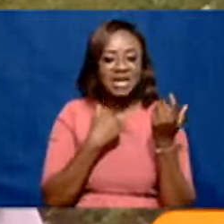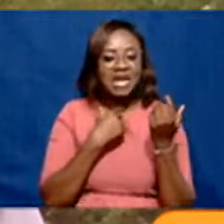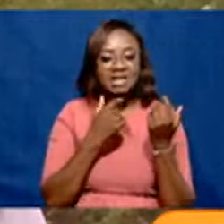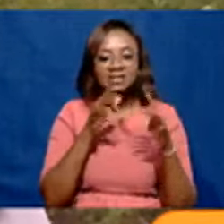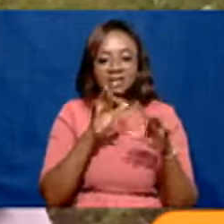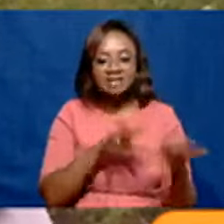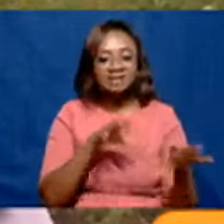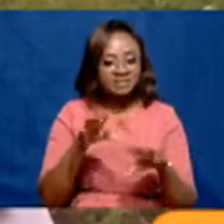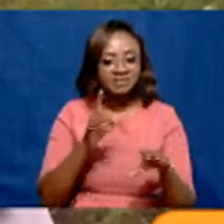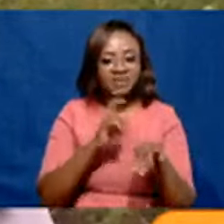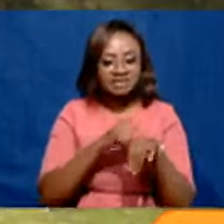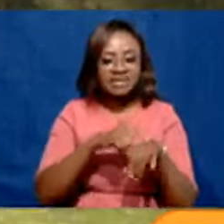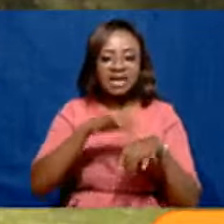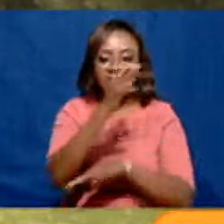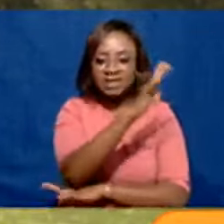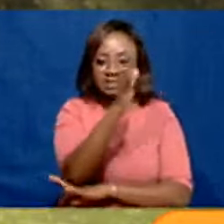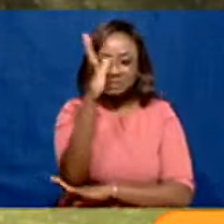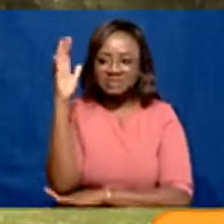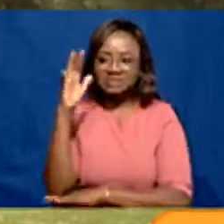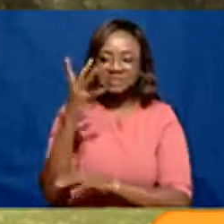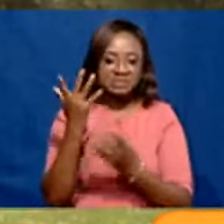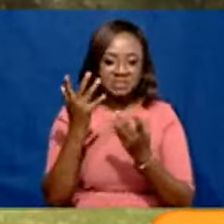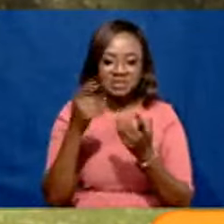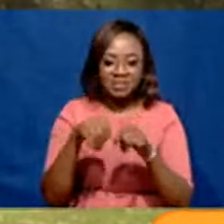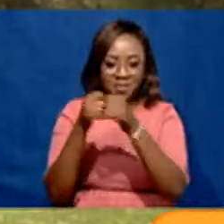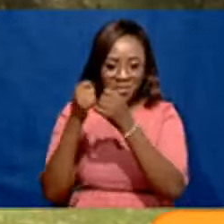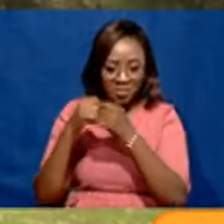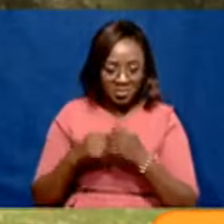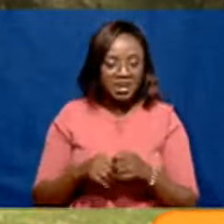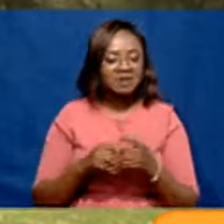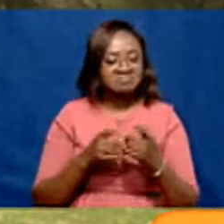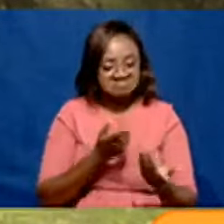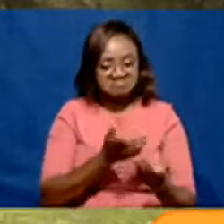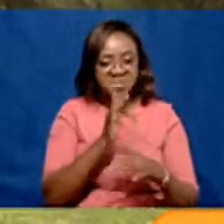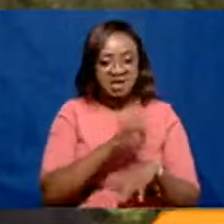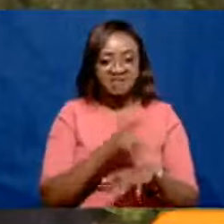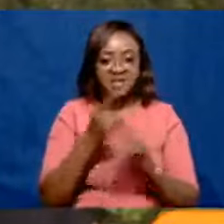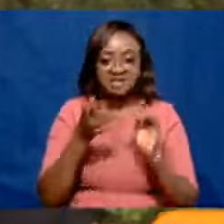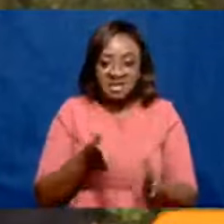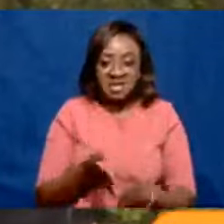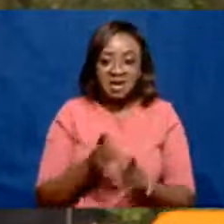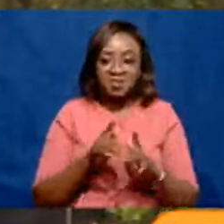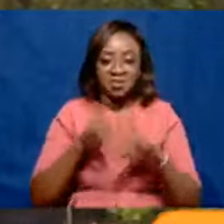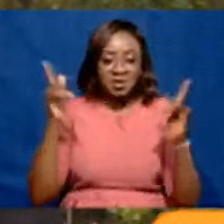loss when nature is damaged. The big problem we have now is climate change,